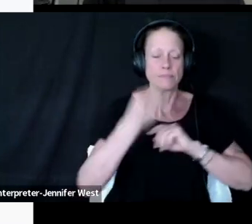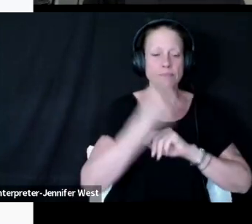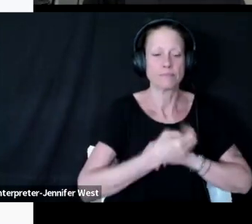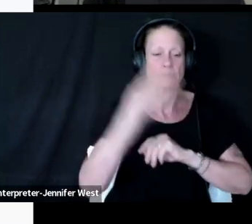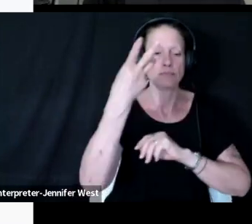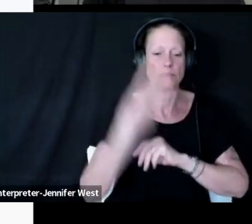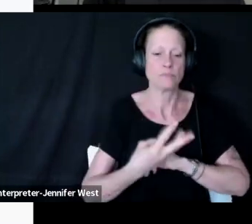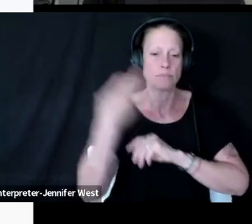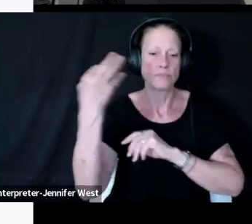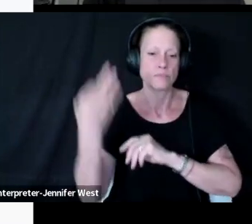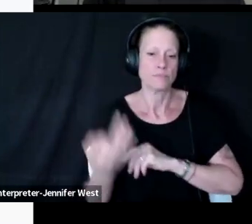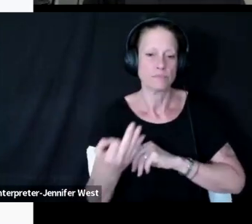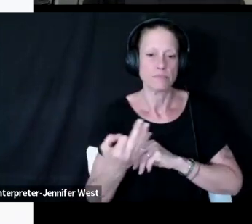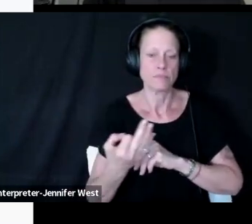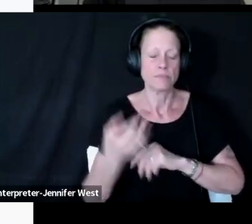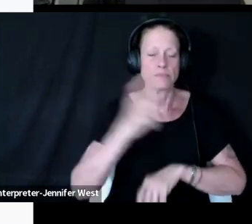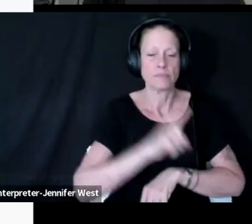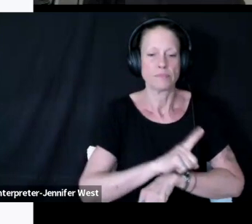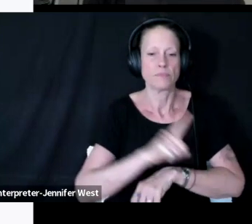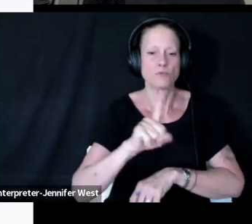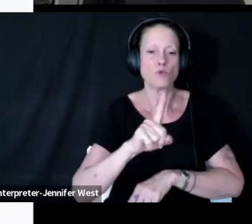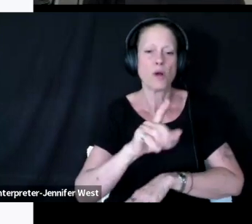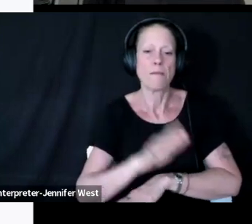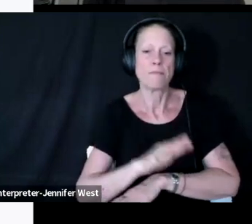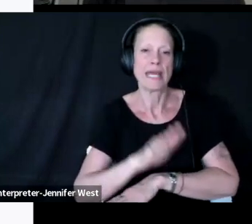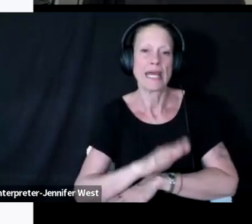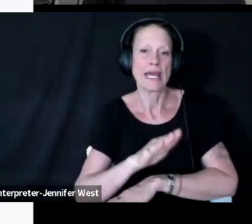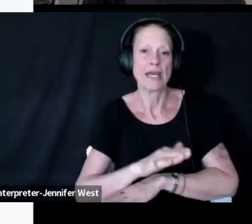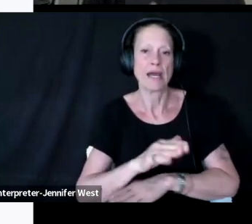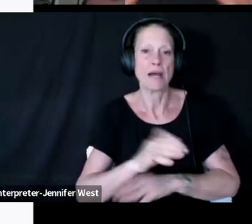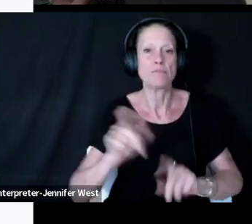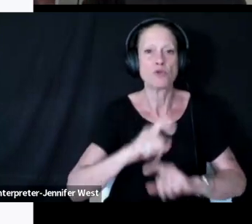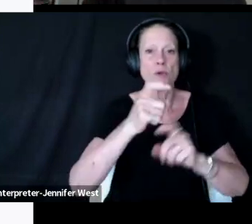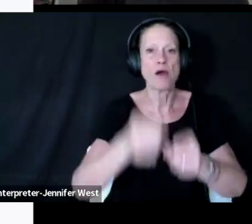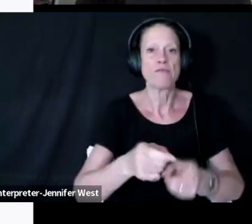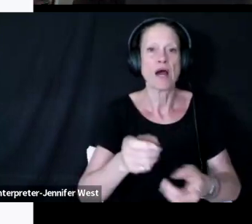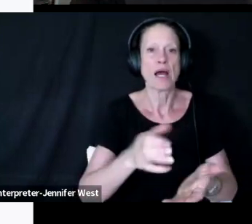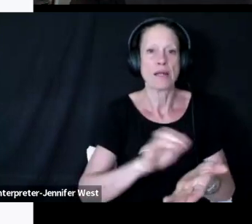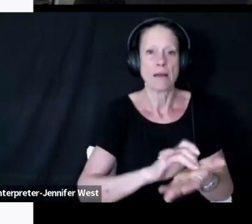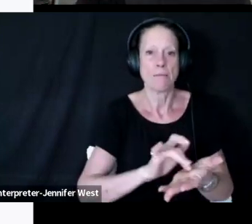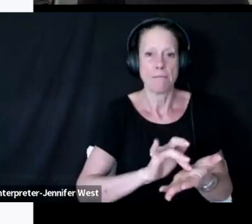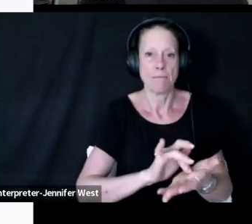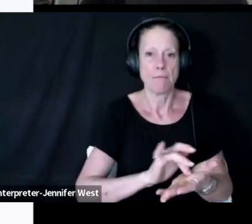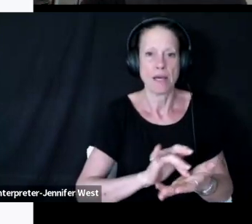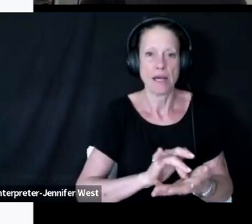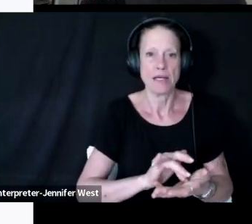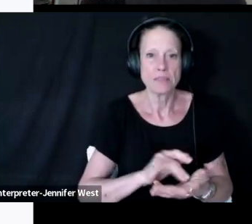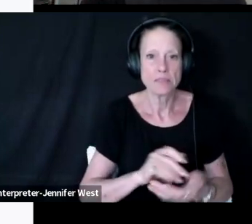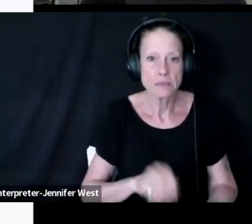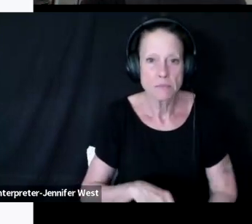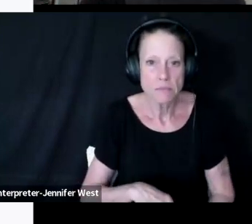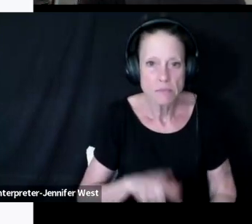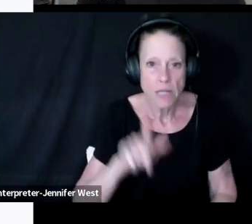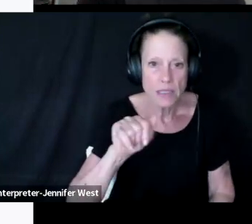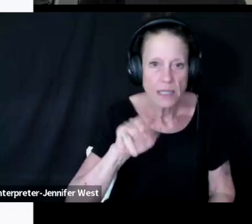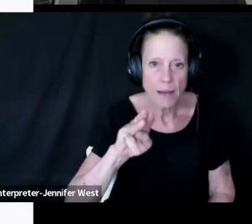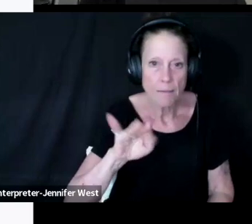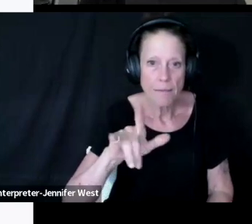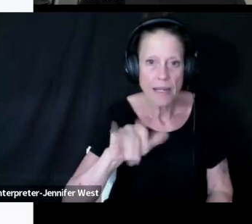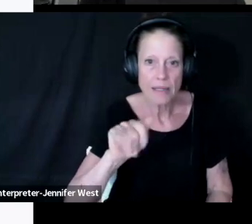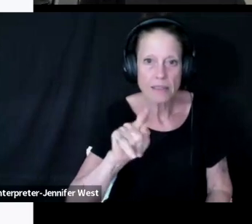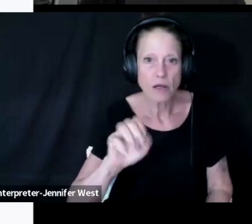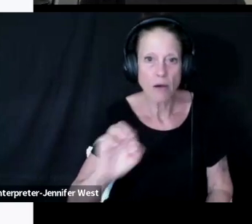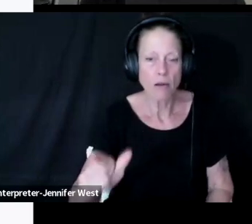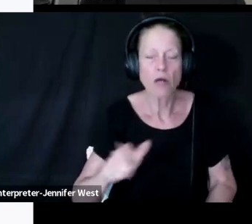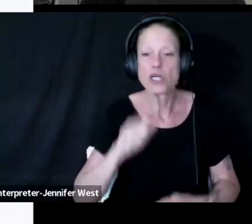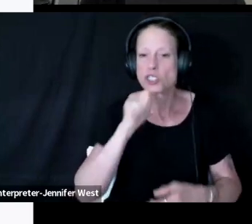p.m. to give meds Lamictal. So again, she won't forget to do something really important.